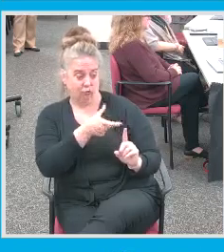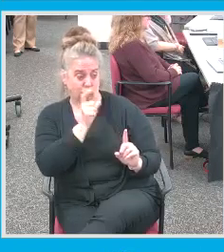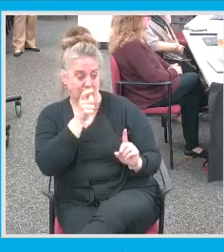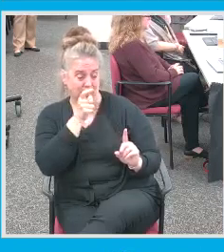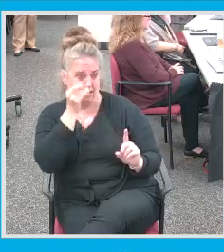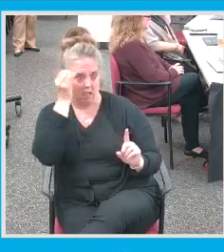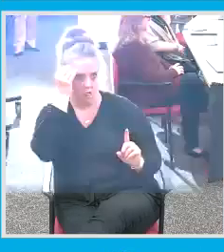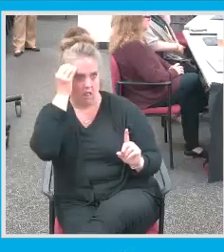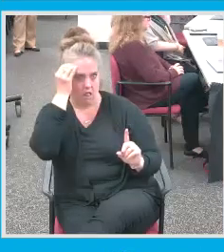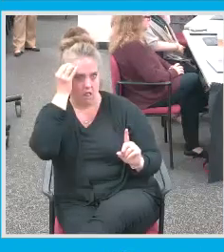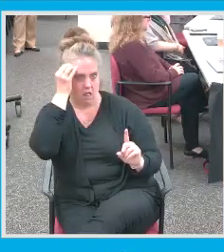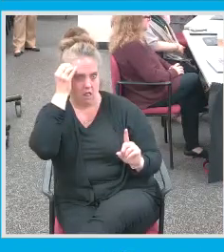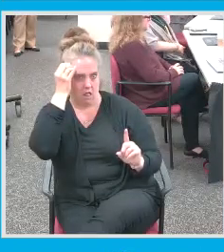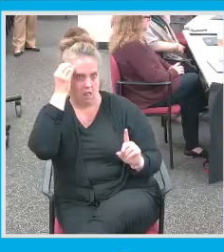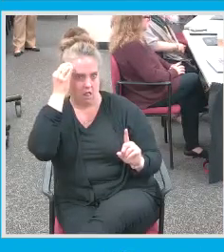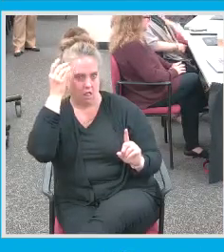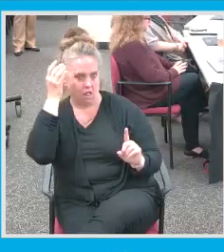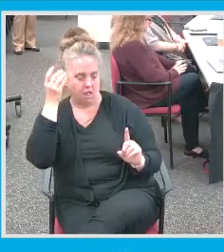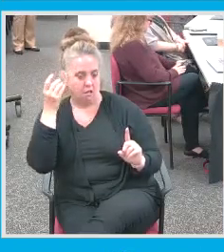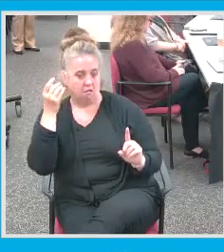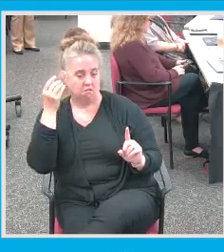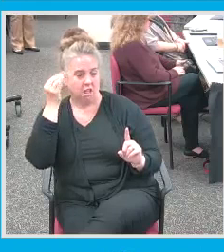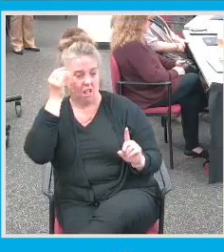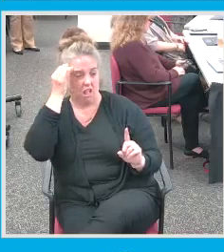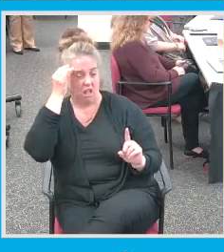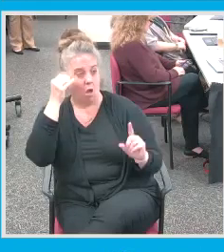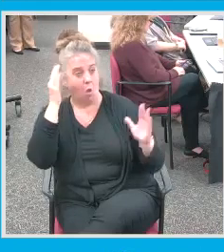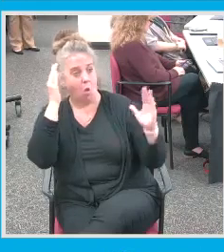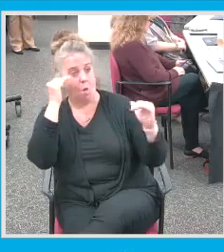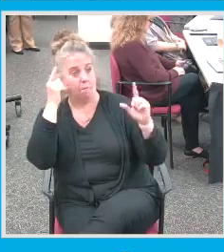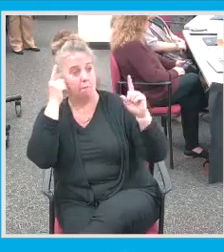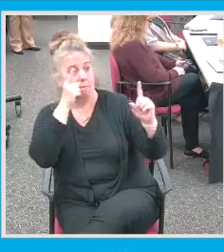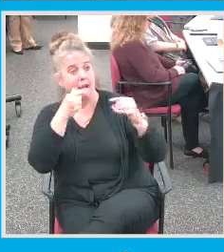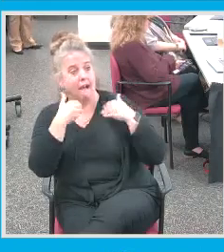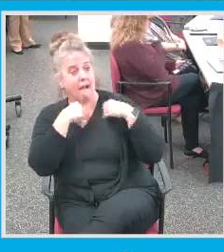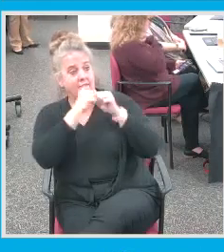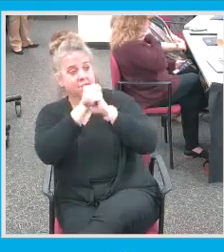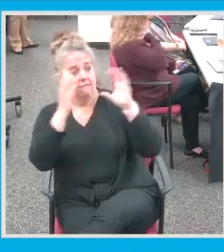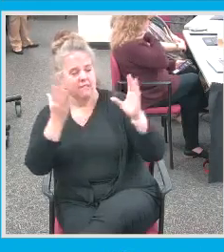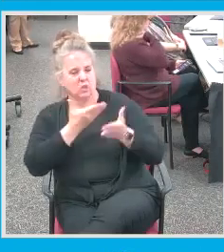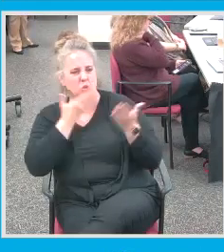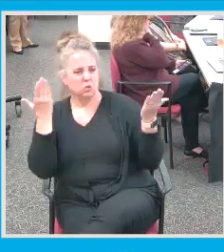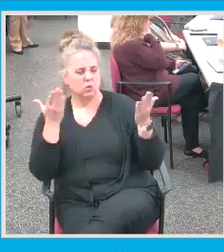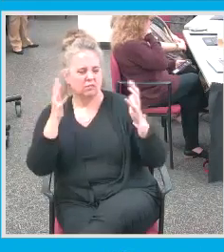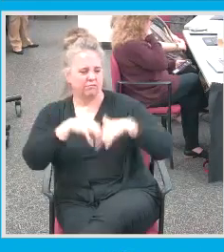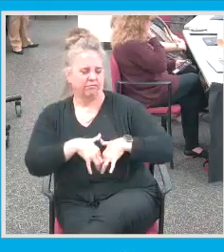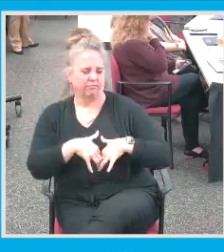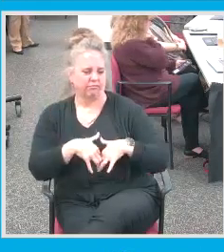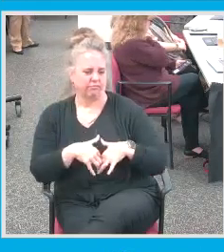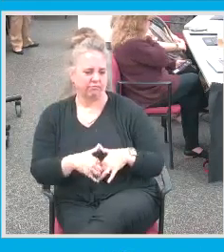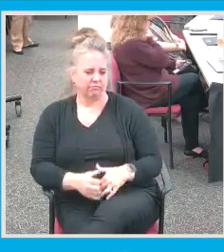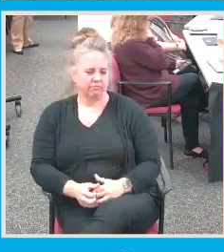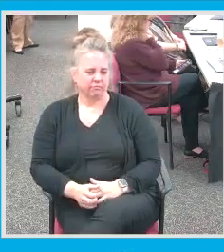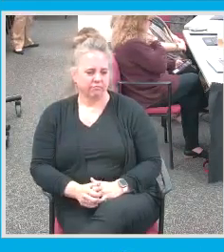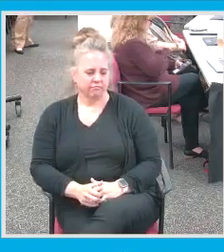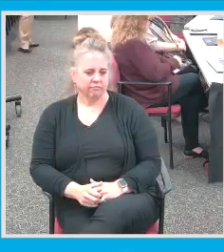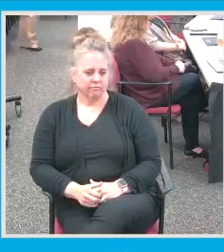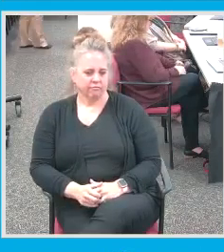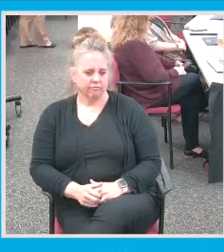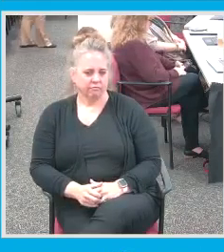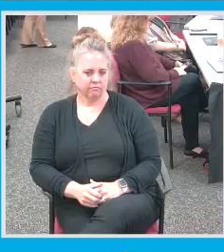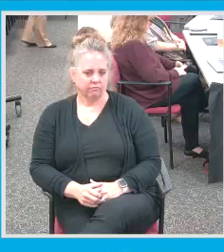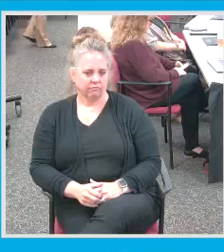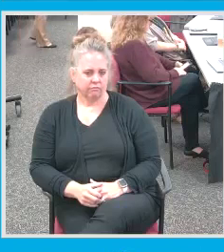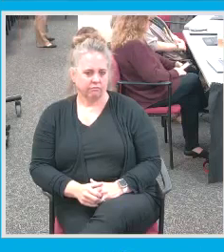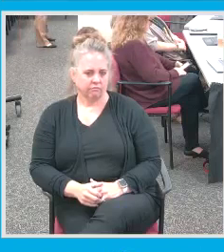there's no hope. There's nothing I can do. And so imagine that this individual is in a home where that firearm is